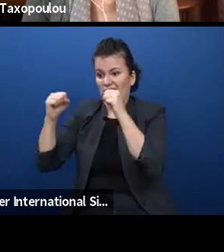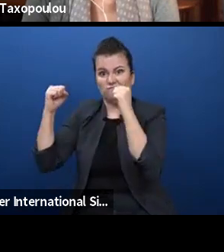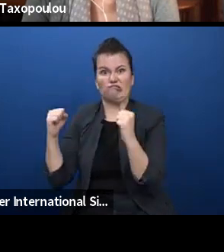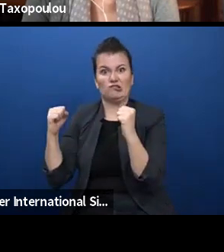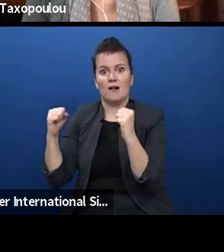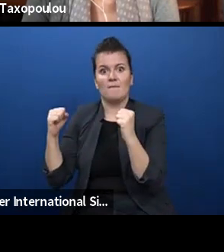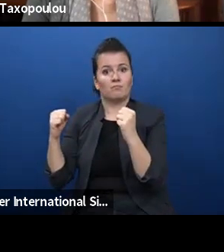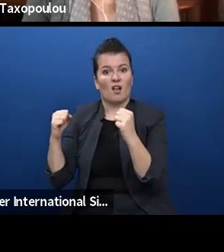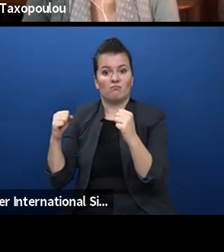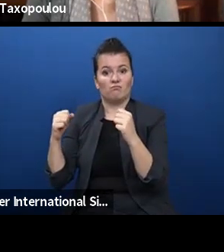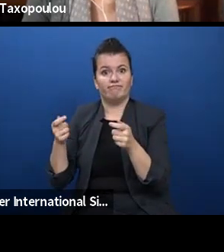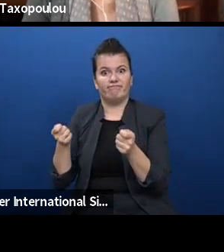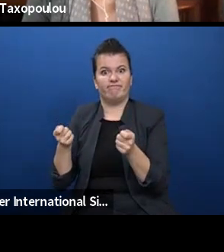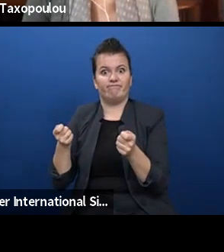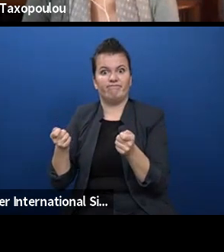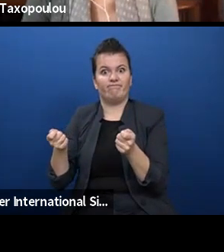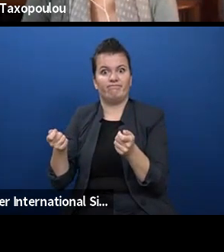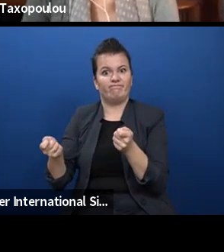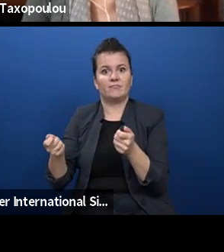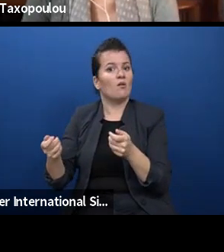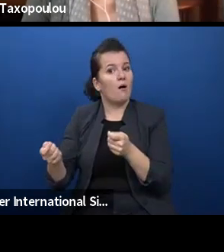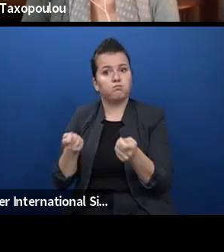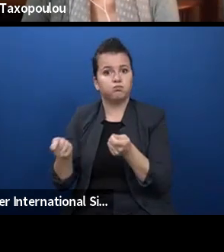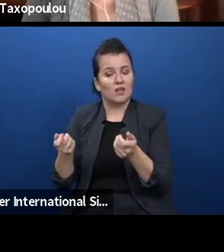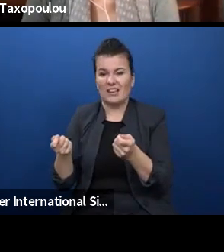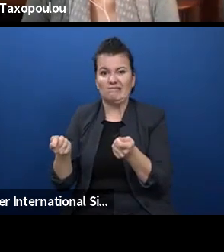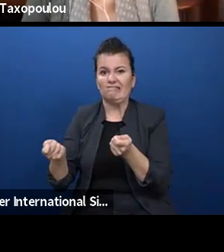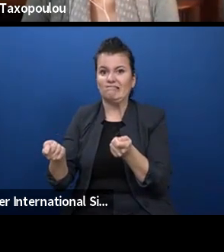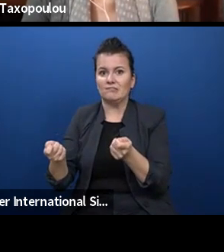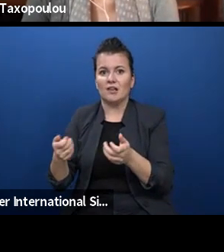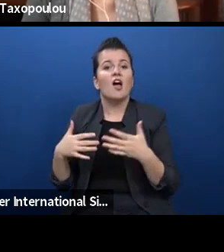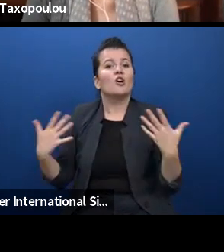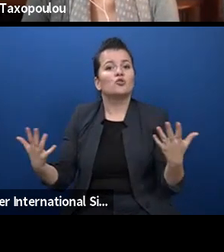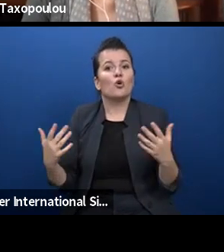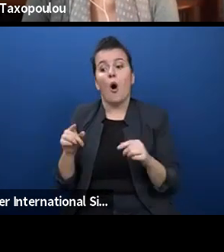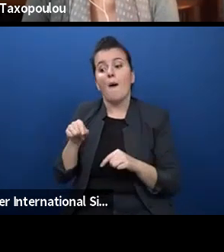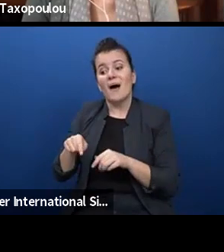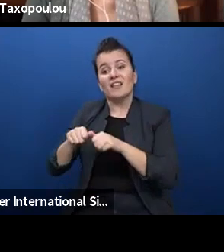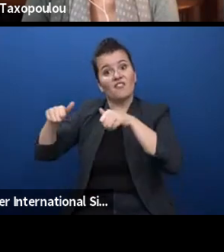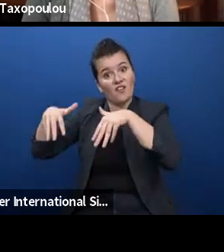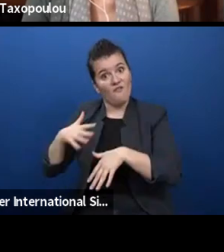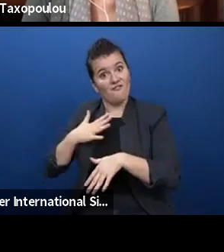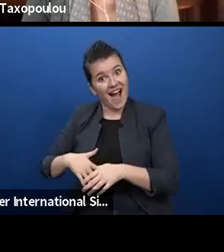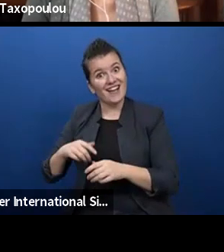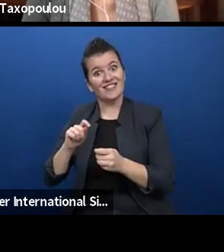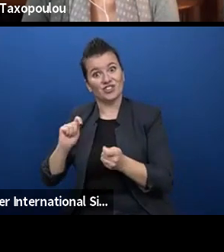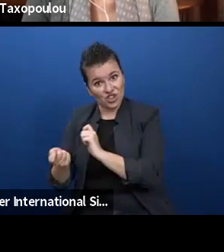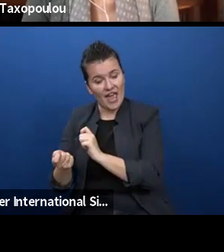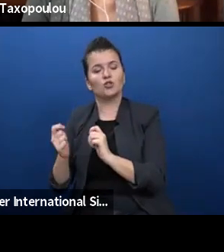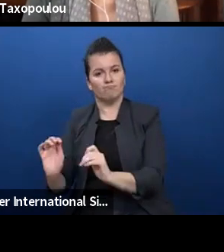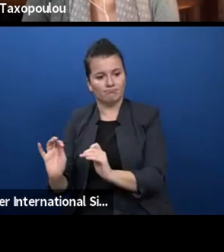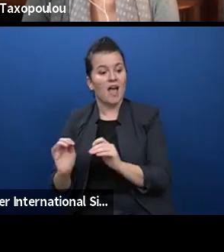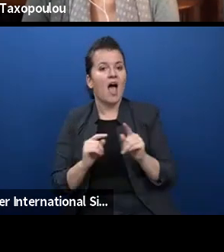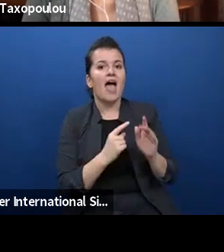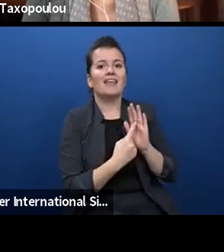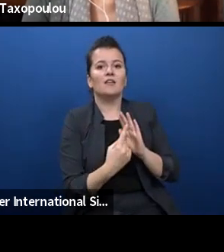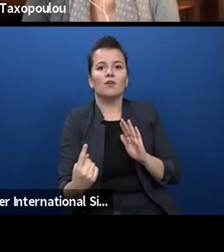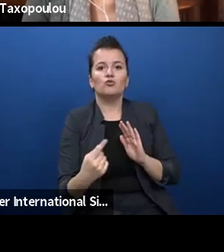bring about change, they can't do that if the individuals aren't interested in change. And then at the level above, the structures, the